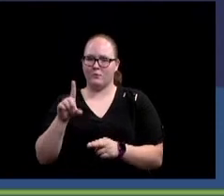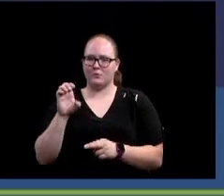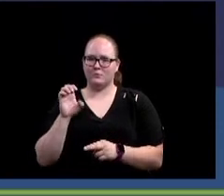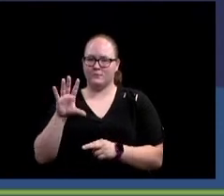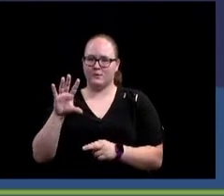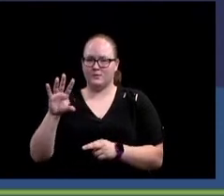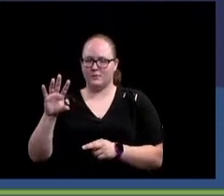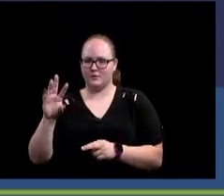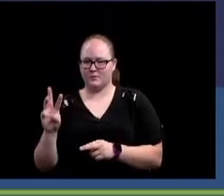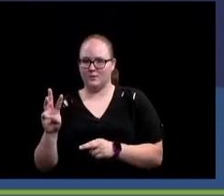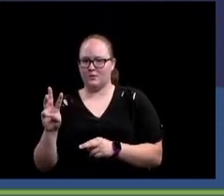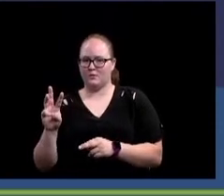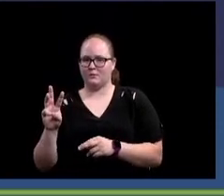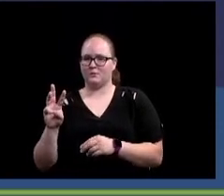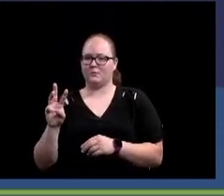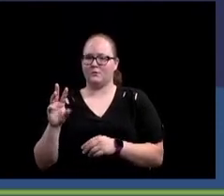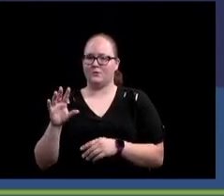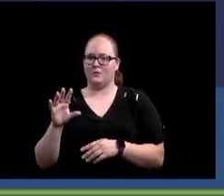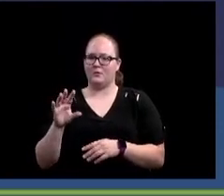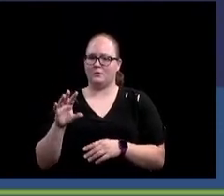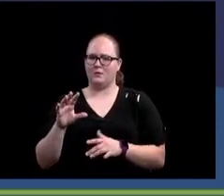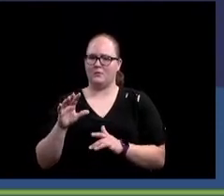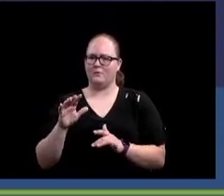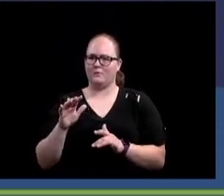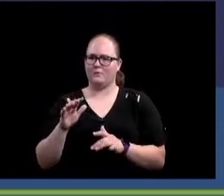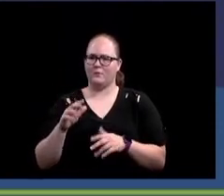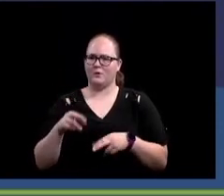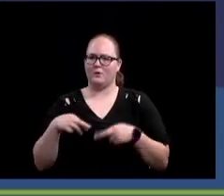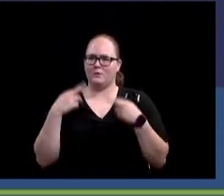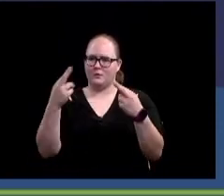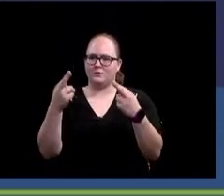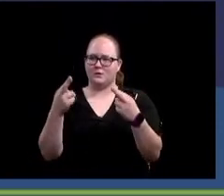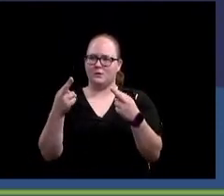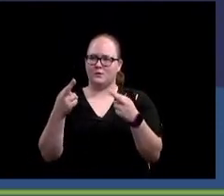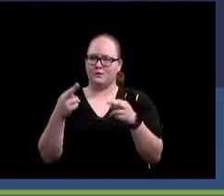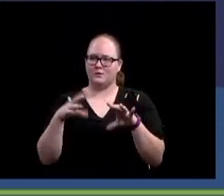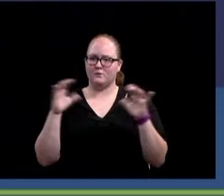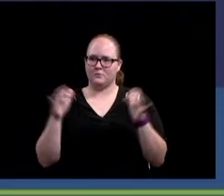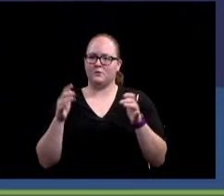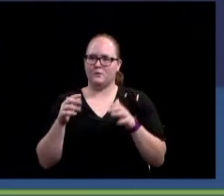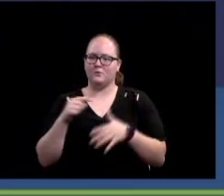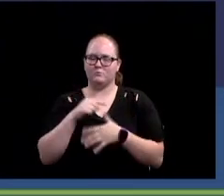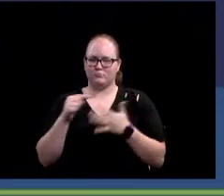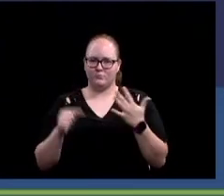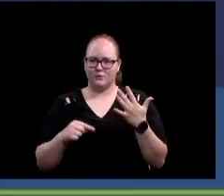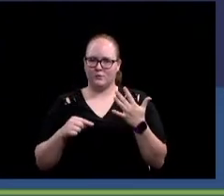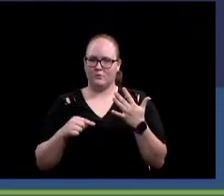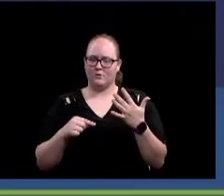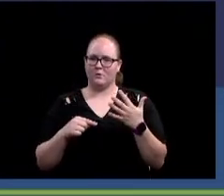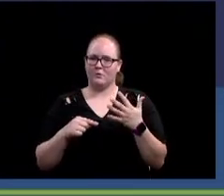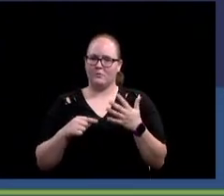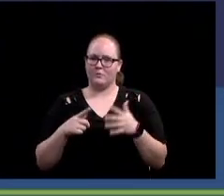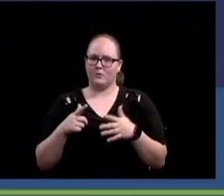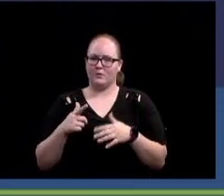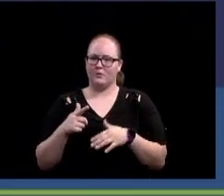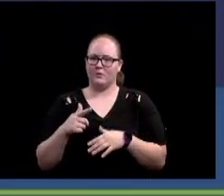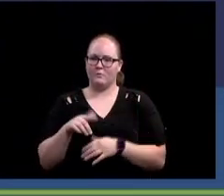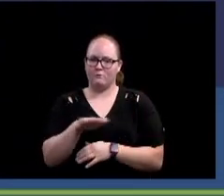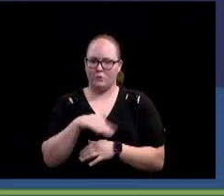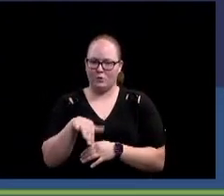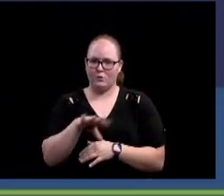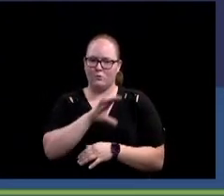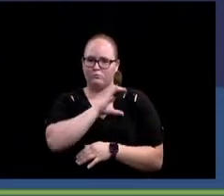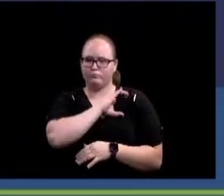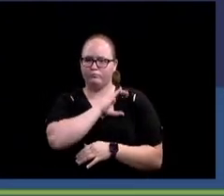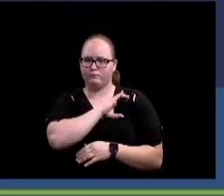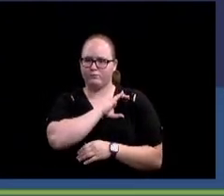Of those, 67 are identified as being in the purview of local law enforcement. 66 are assigned to federal authorities,